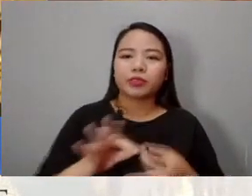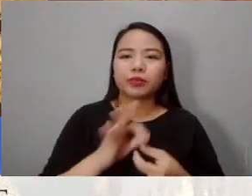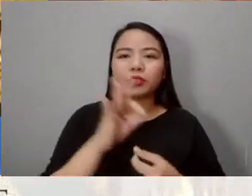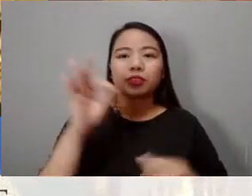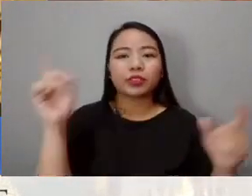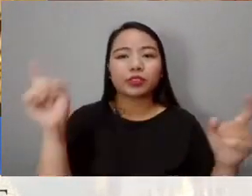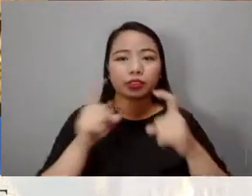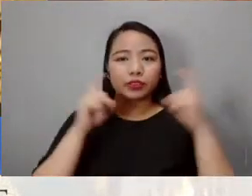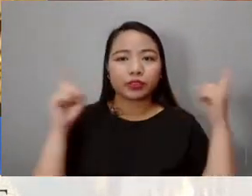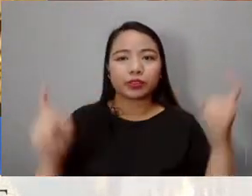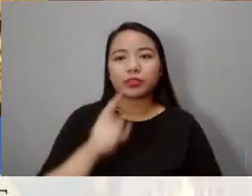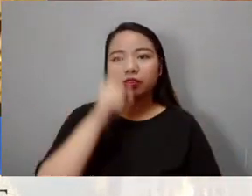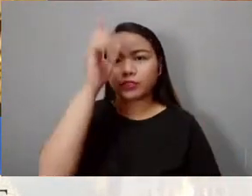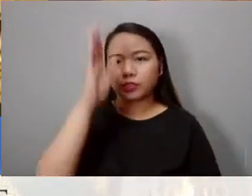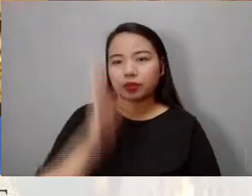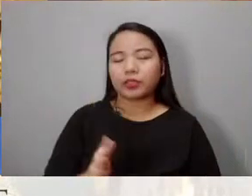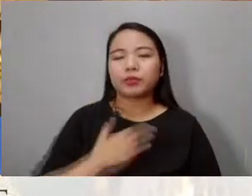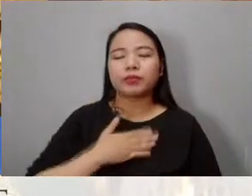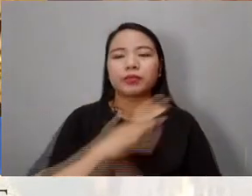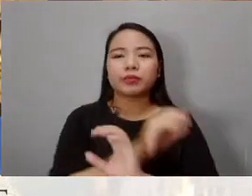my Savior.